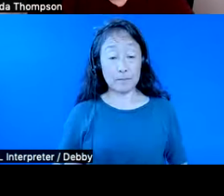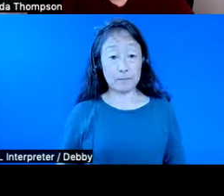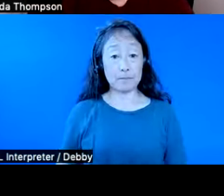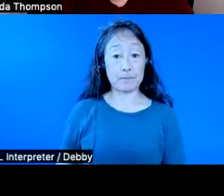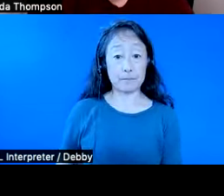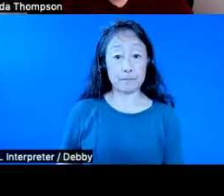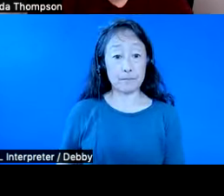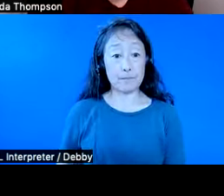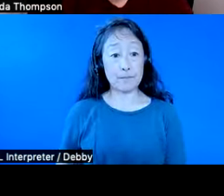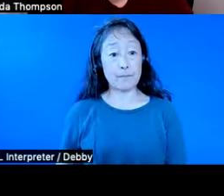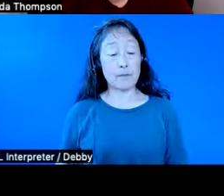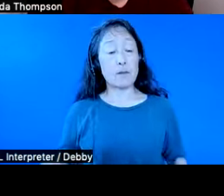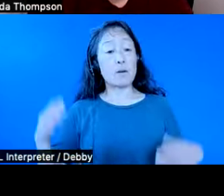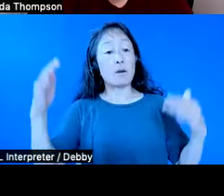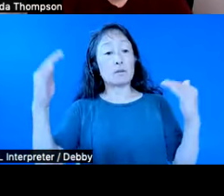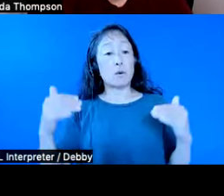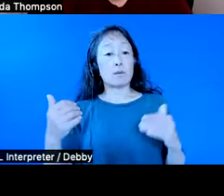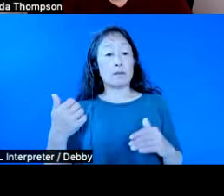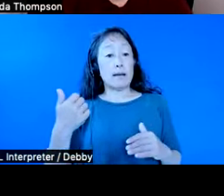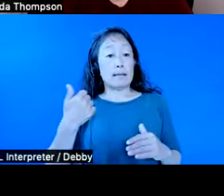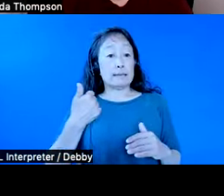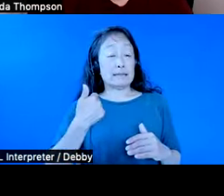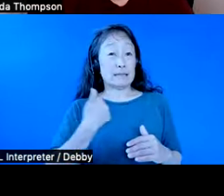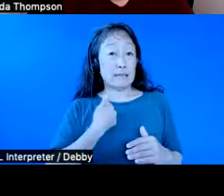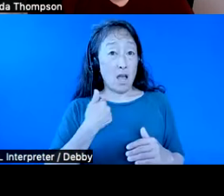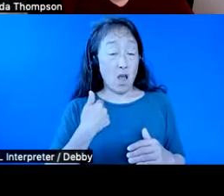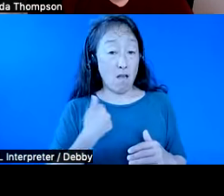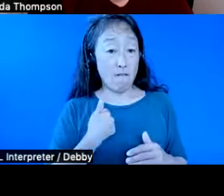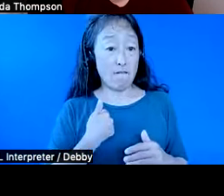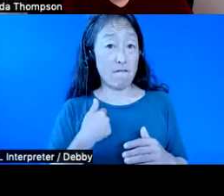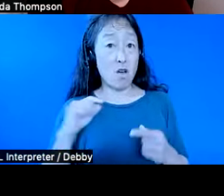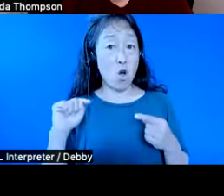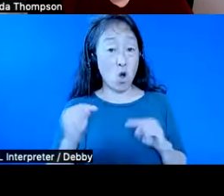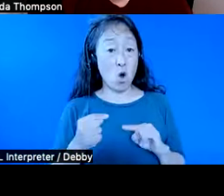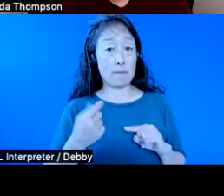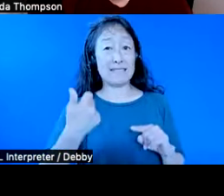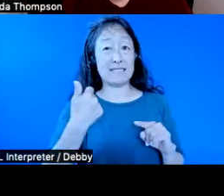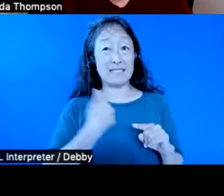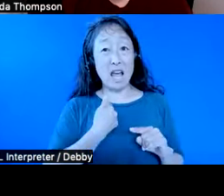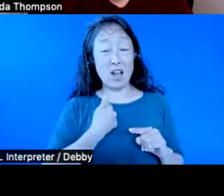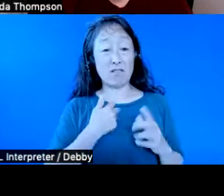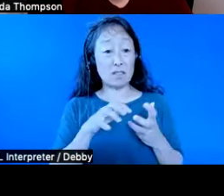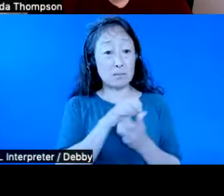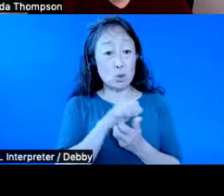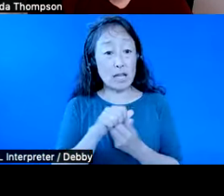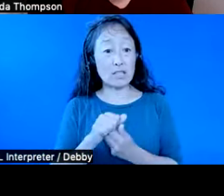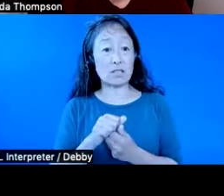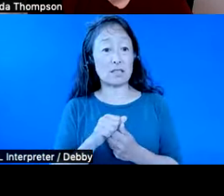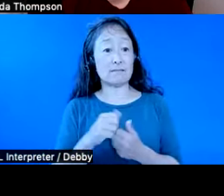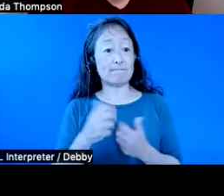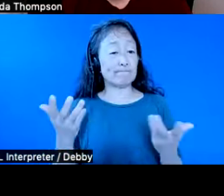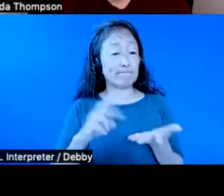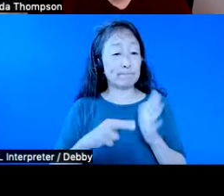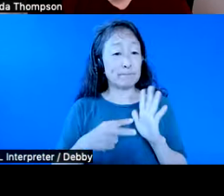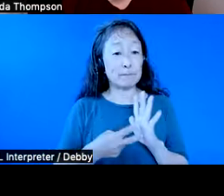So self-harm and self-mutilation. The definition is deliberate, secret infliction of physical